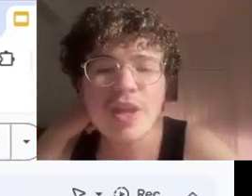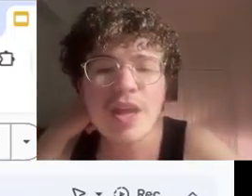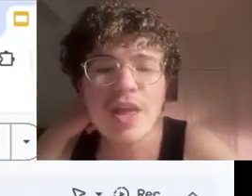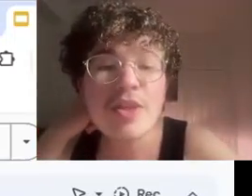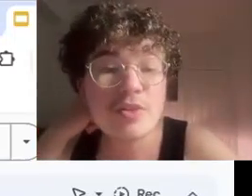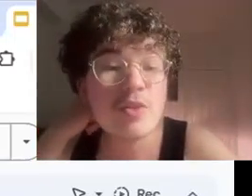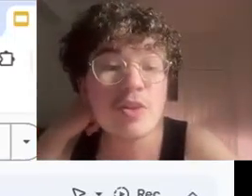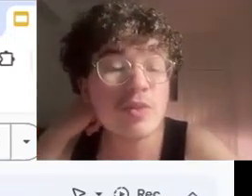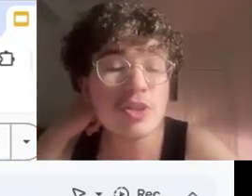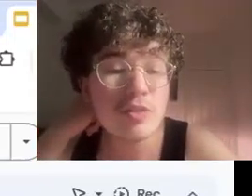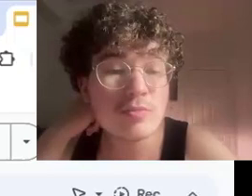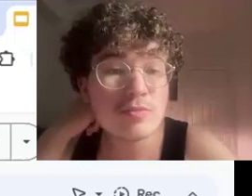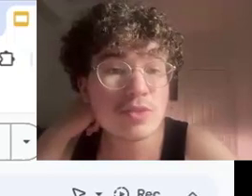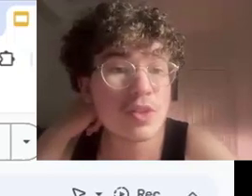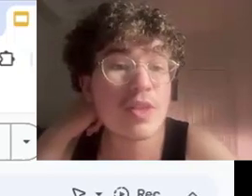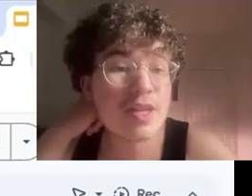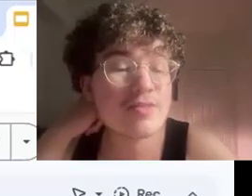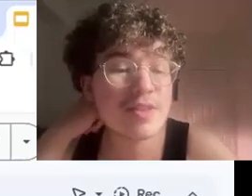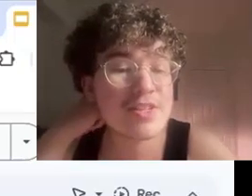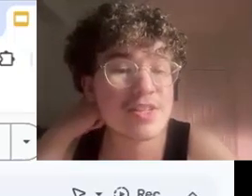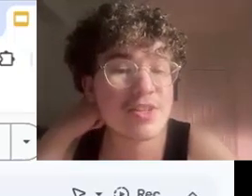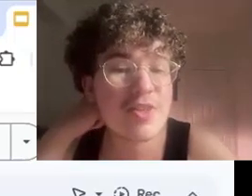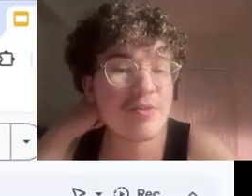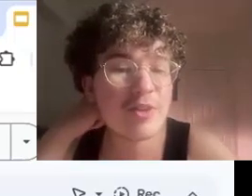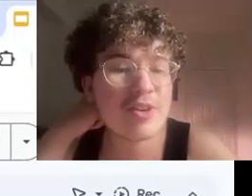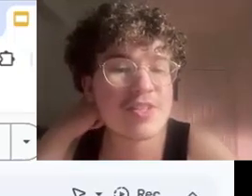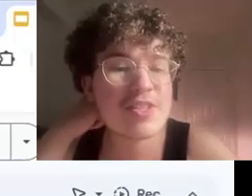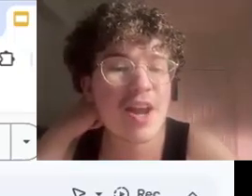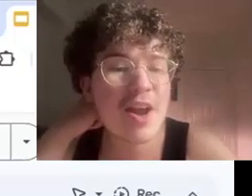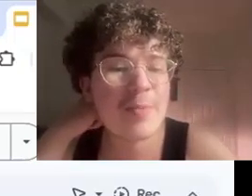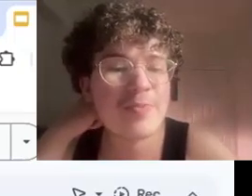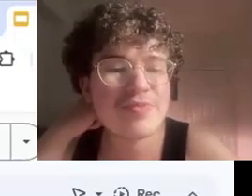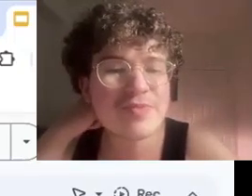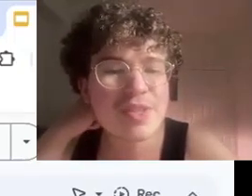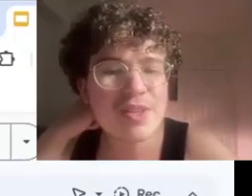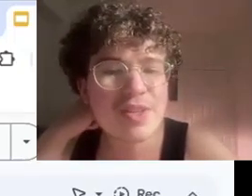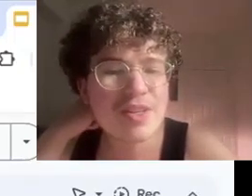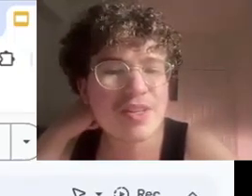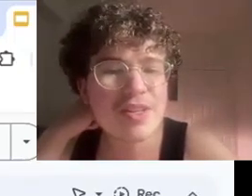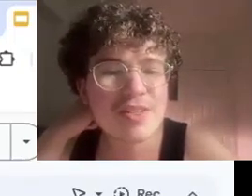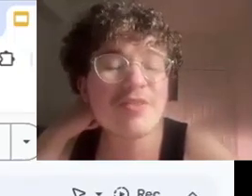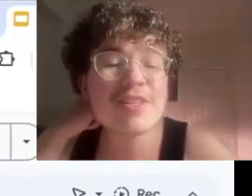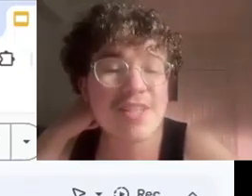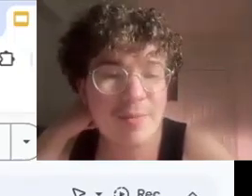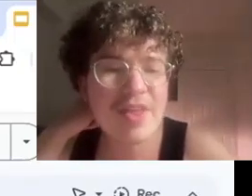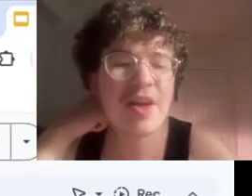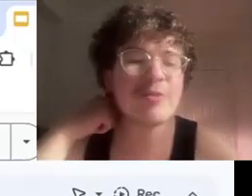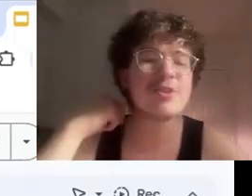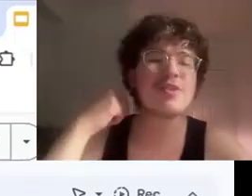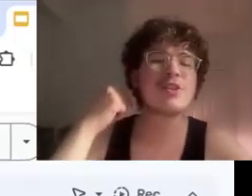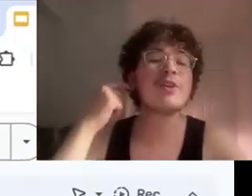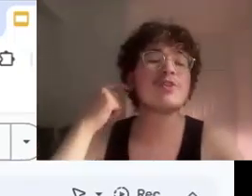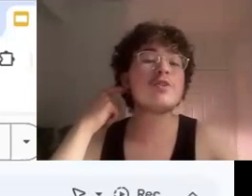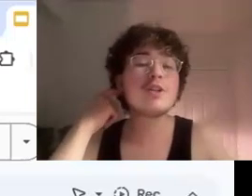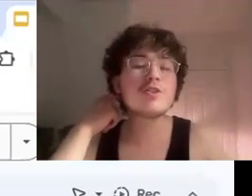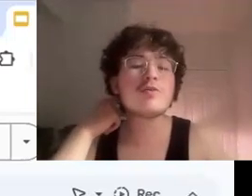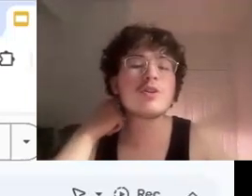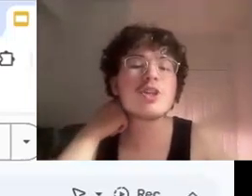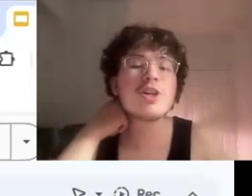on so-called sexual psychopathy that was created at the time, as well as contemporary legal scholarship. I